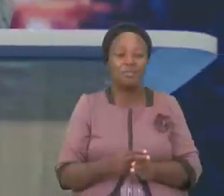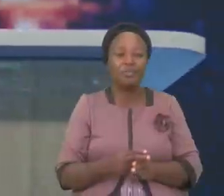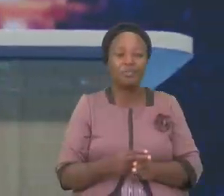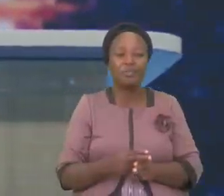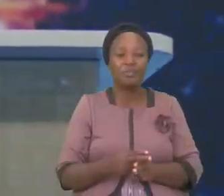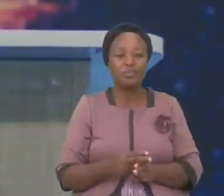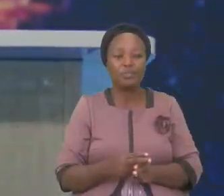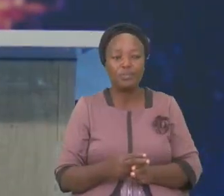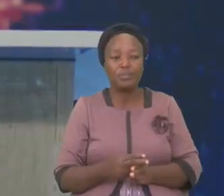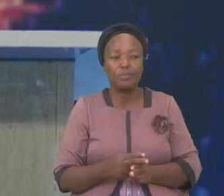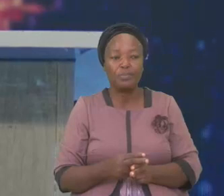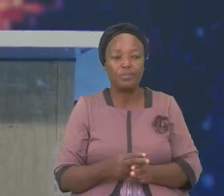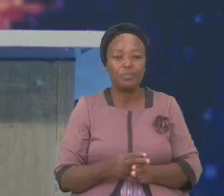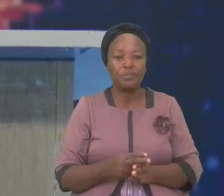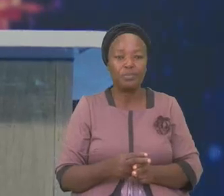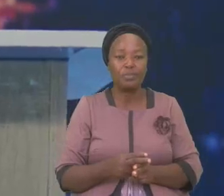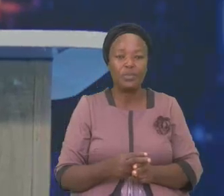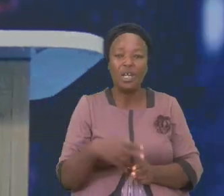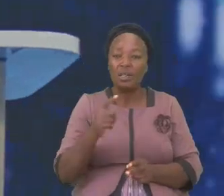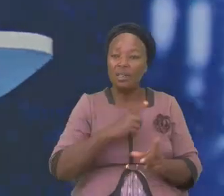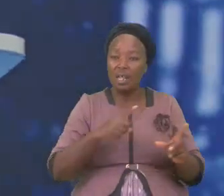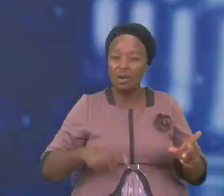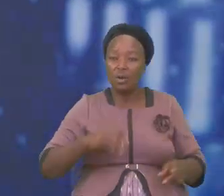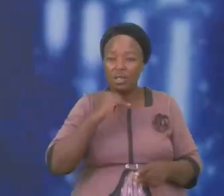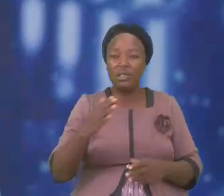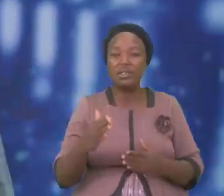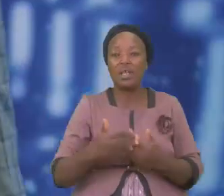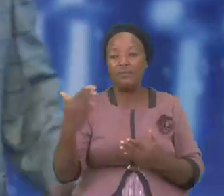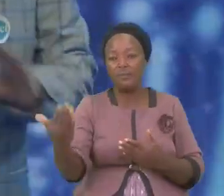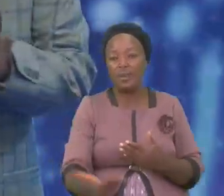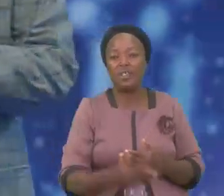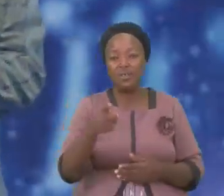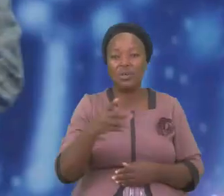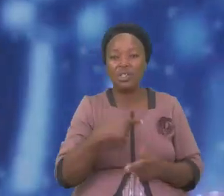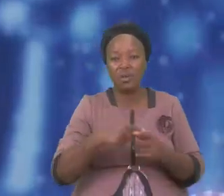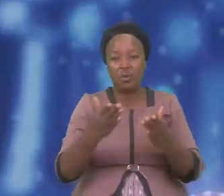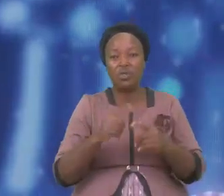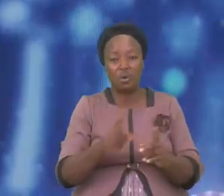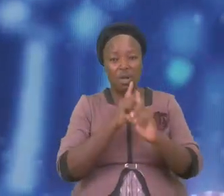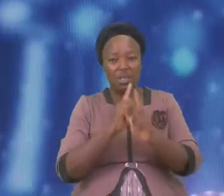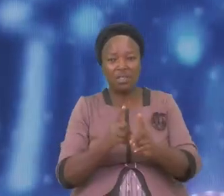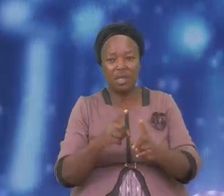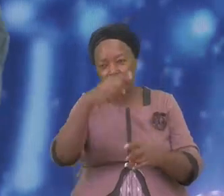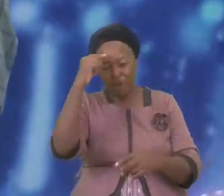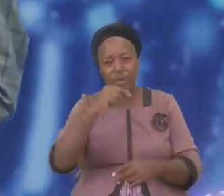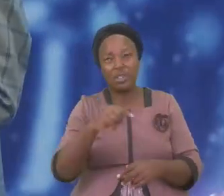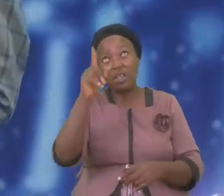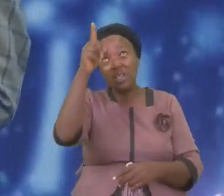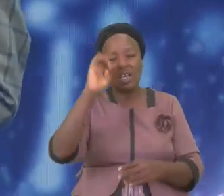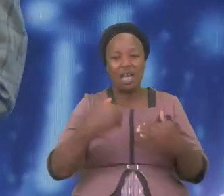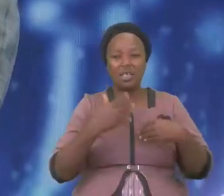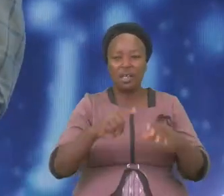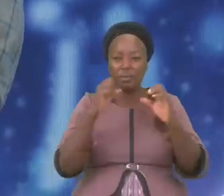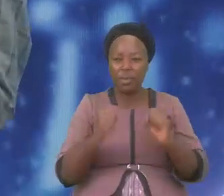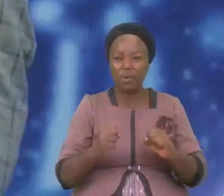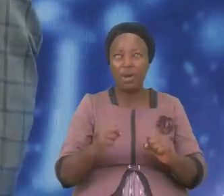and he wants you to respond, because he has the power. He has the ability. He has the law.